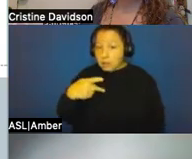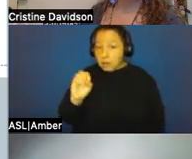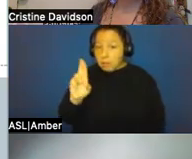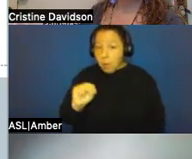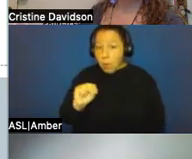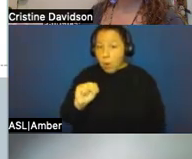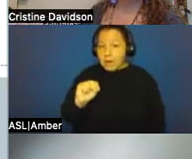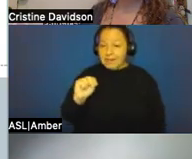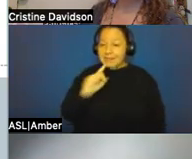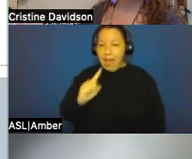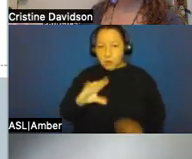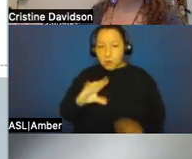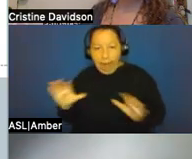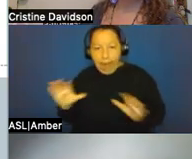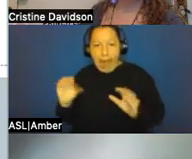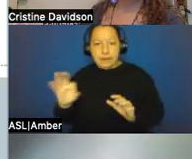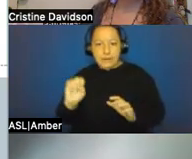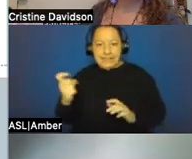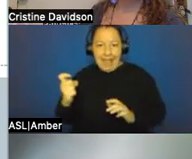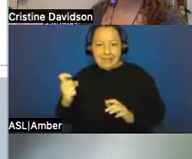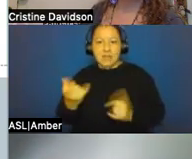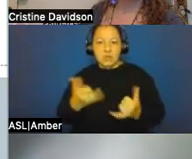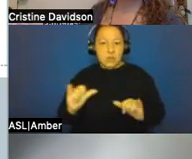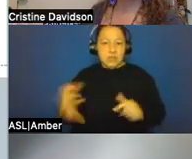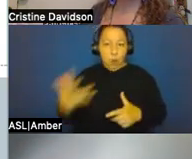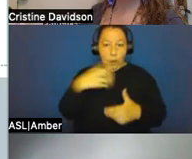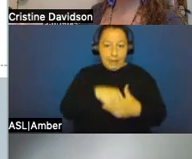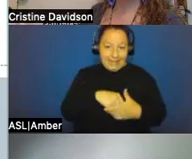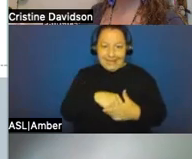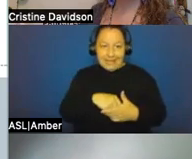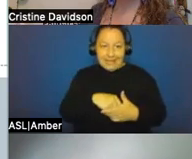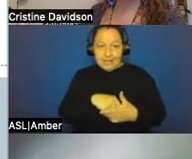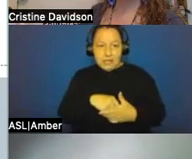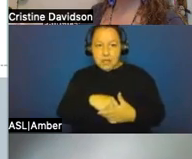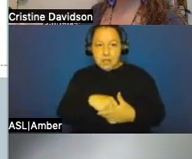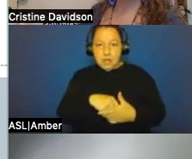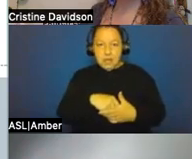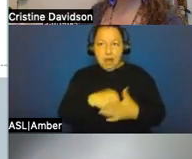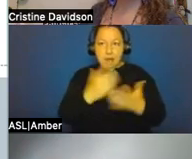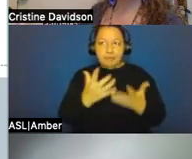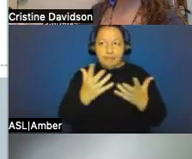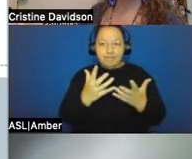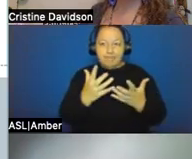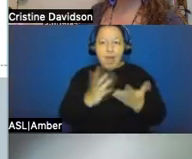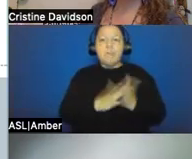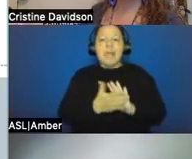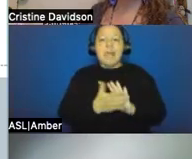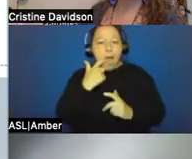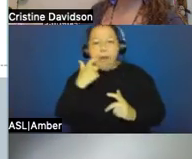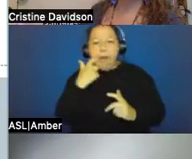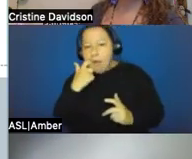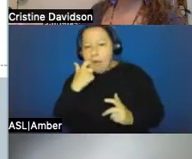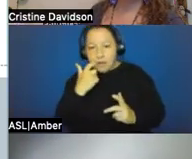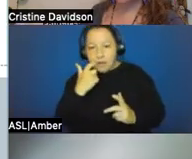still in the realm of being an addiction towards